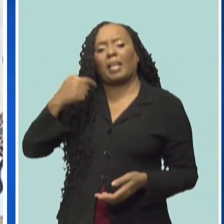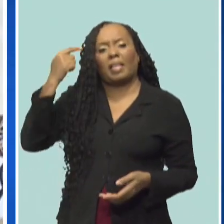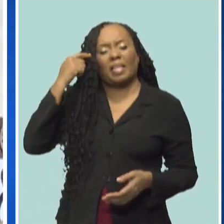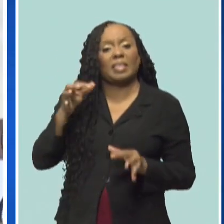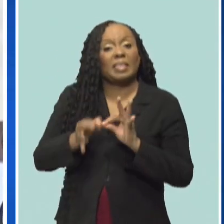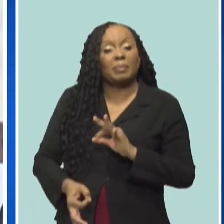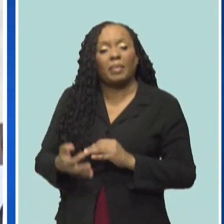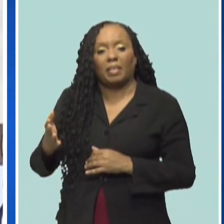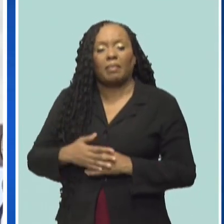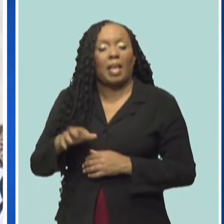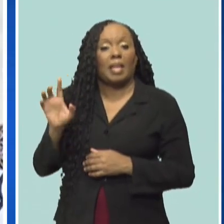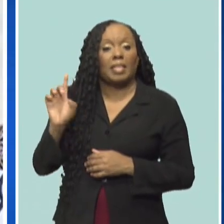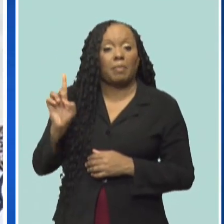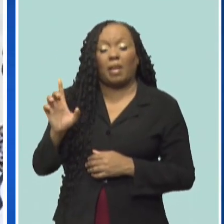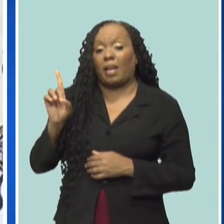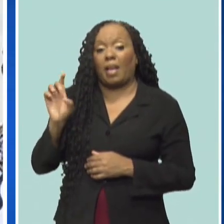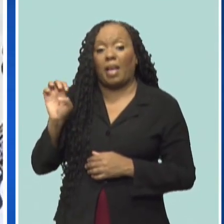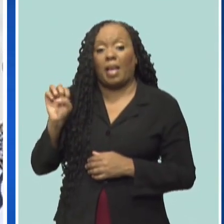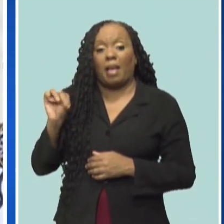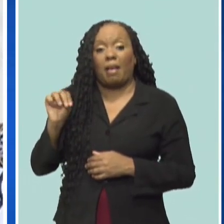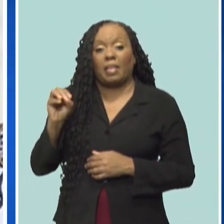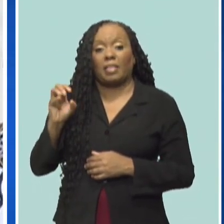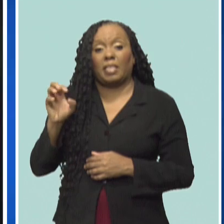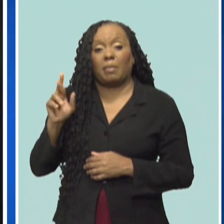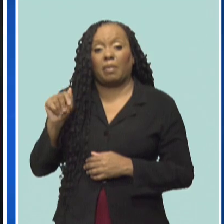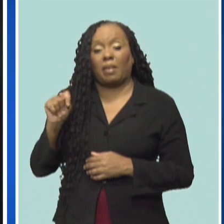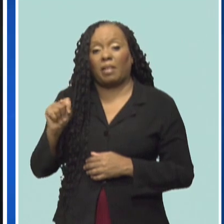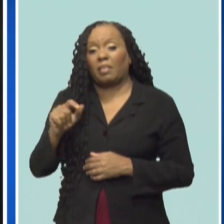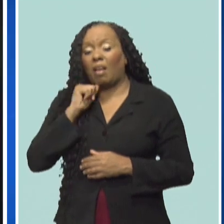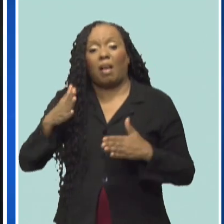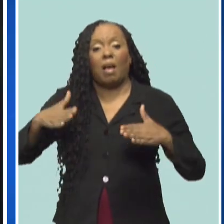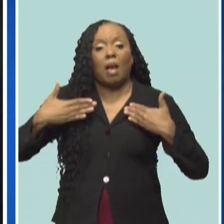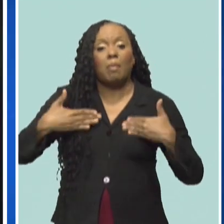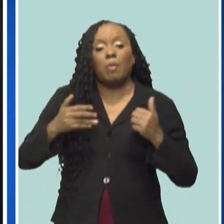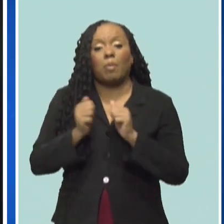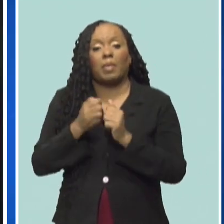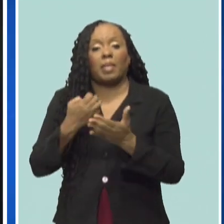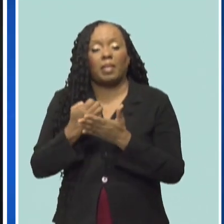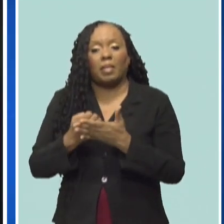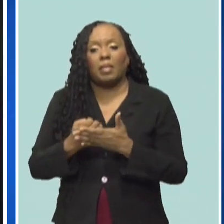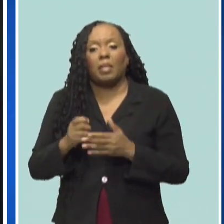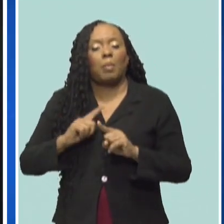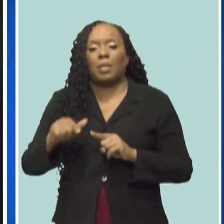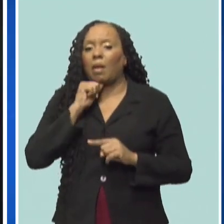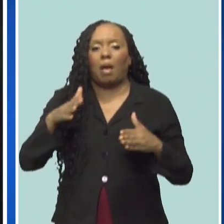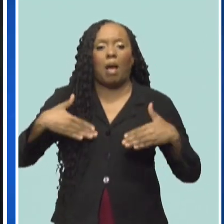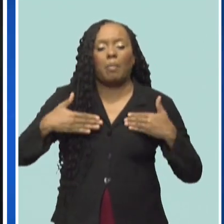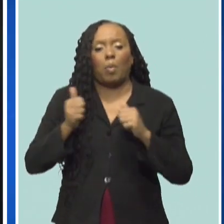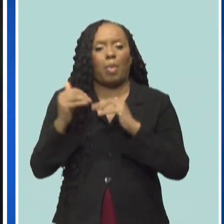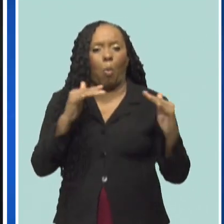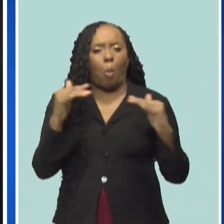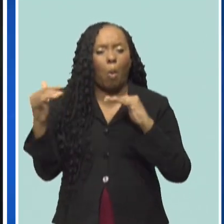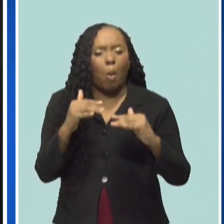for Democrats, they are not thrilled about the economy, but they're also very unhappy with Gaza, the situation in Gaza for many